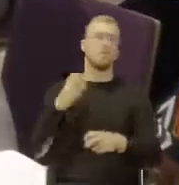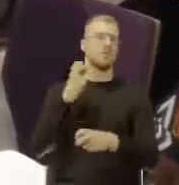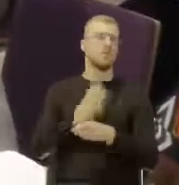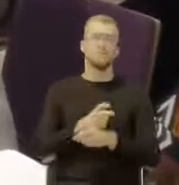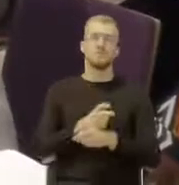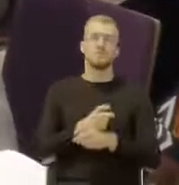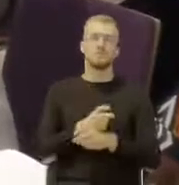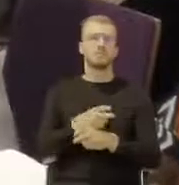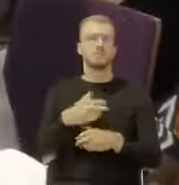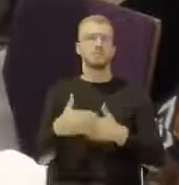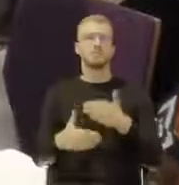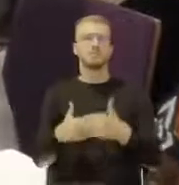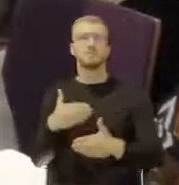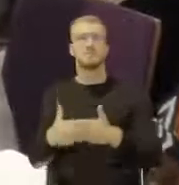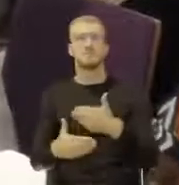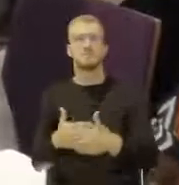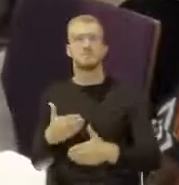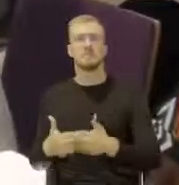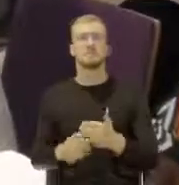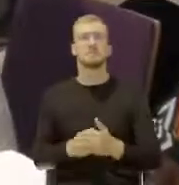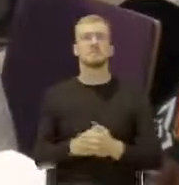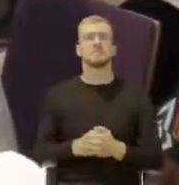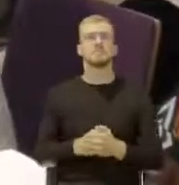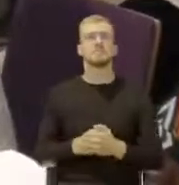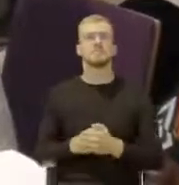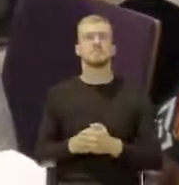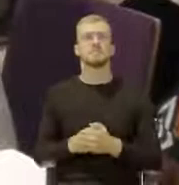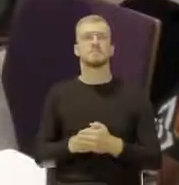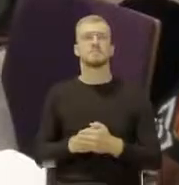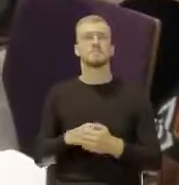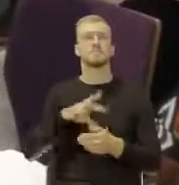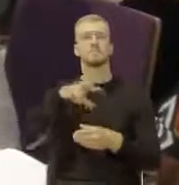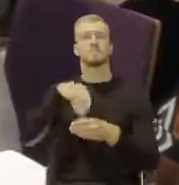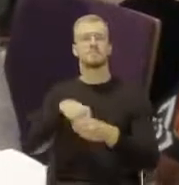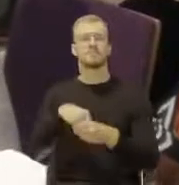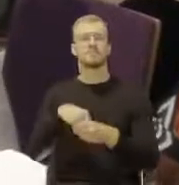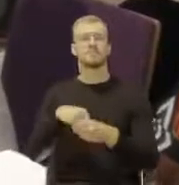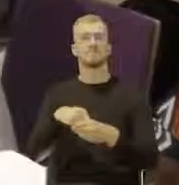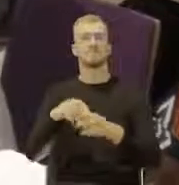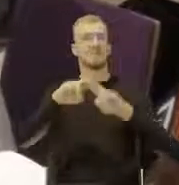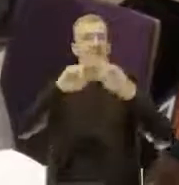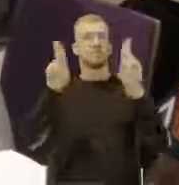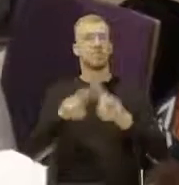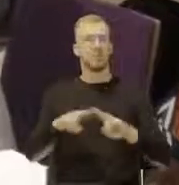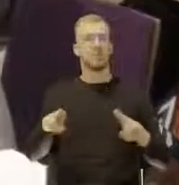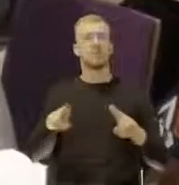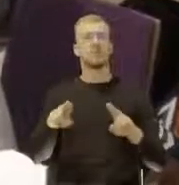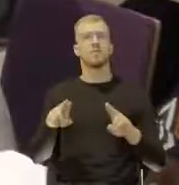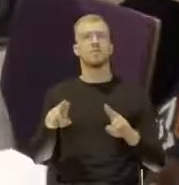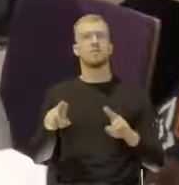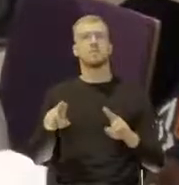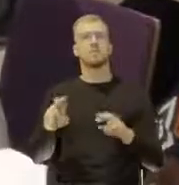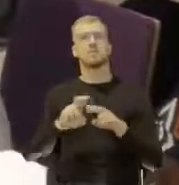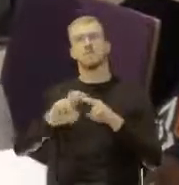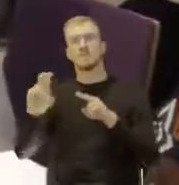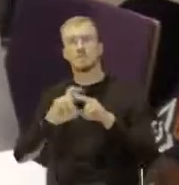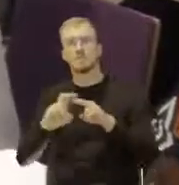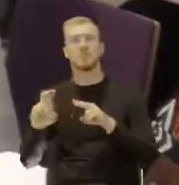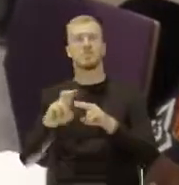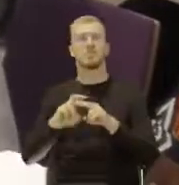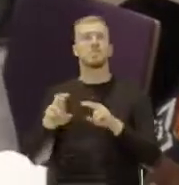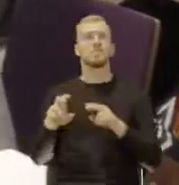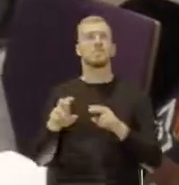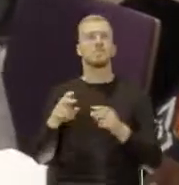to ensure that the important role that public transport has in facing many of the challenges of our agenda